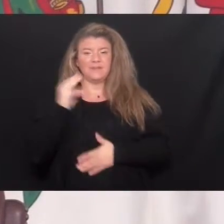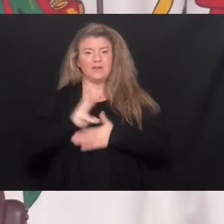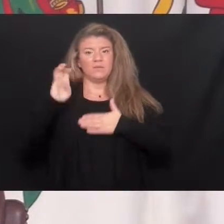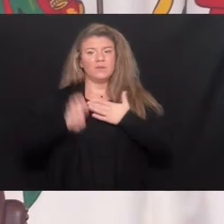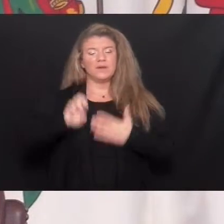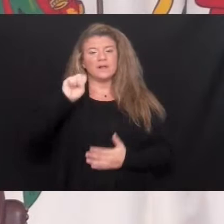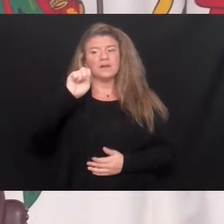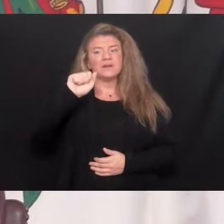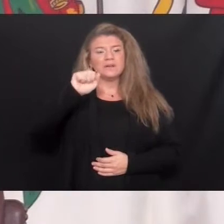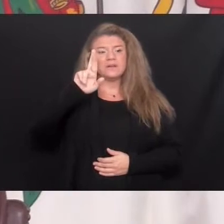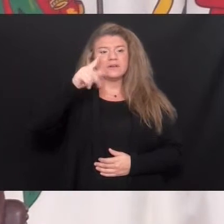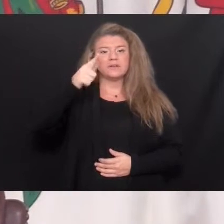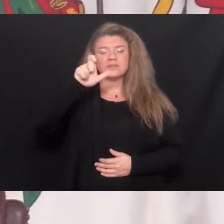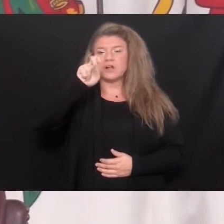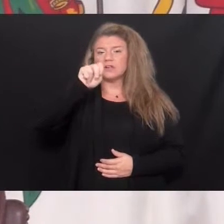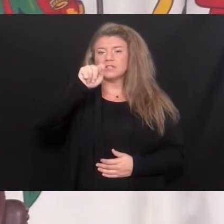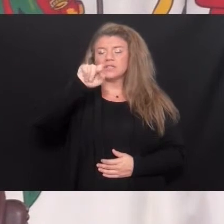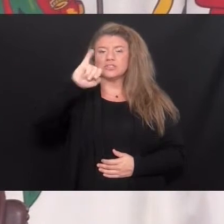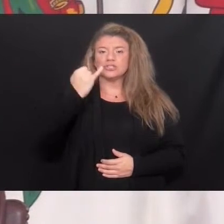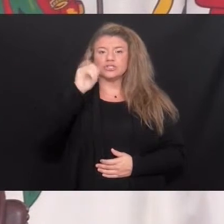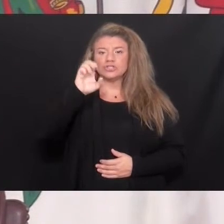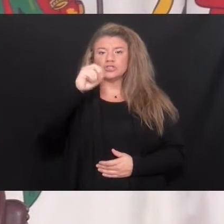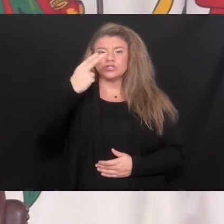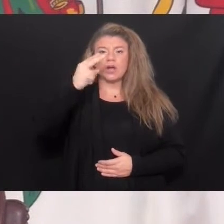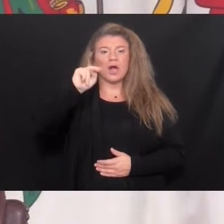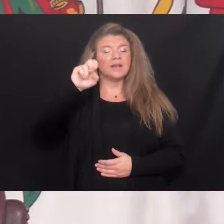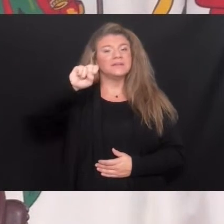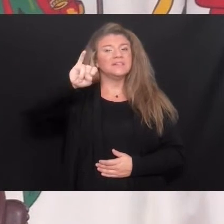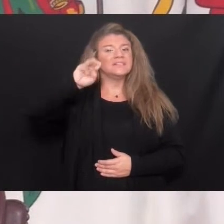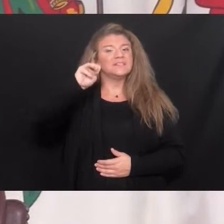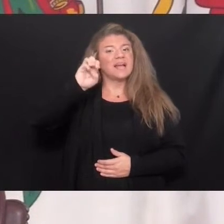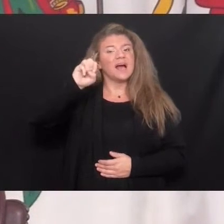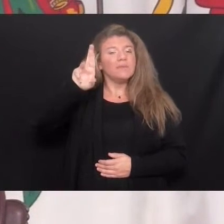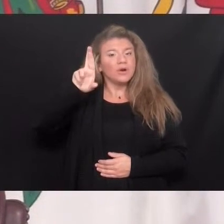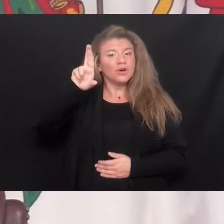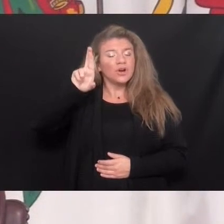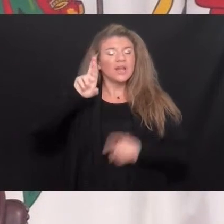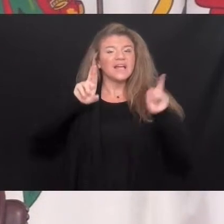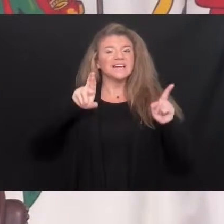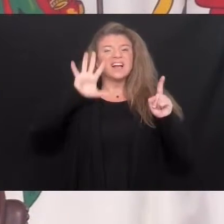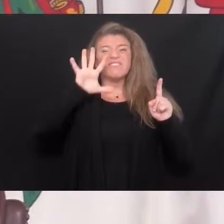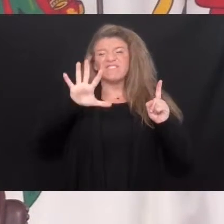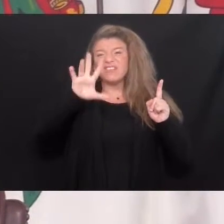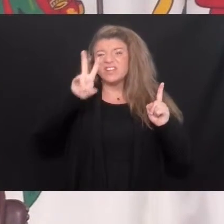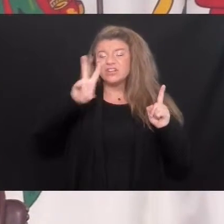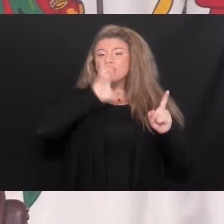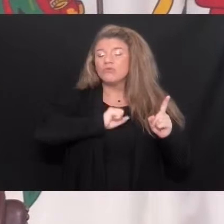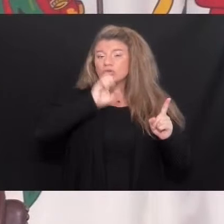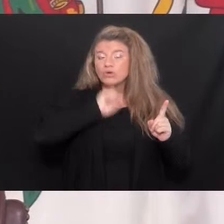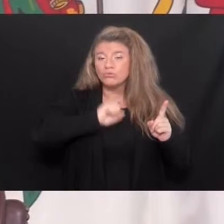Sergeant John Siner, and 52 years old.